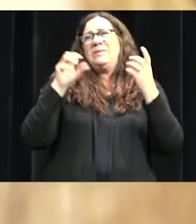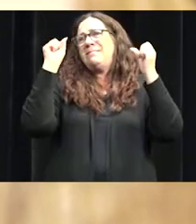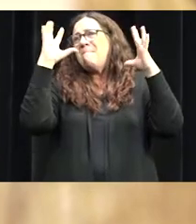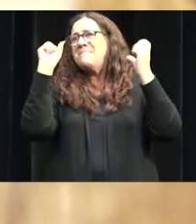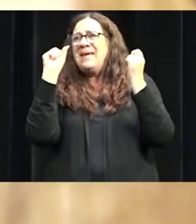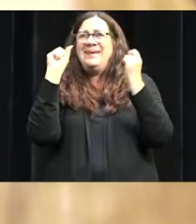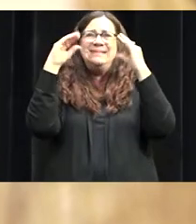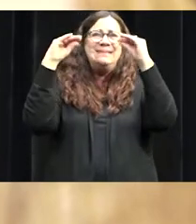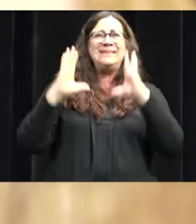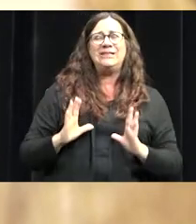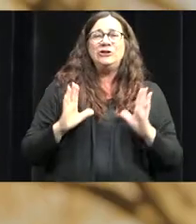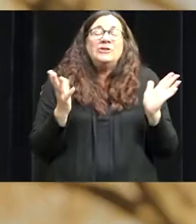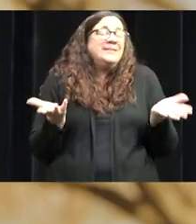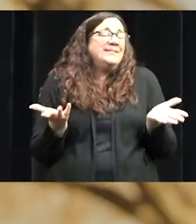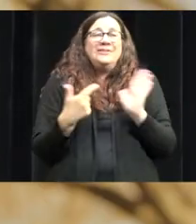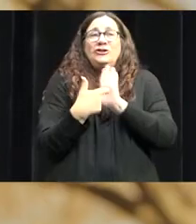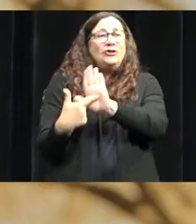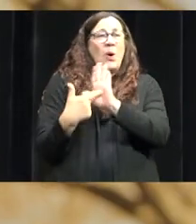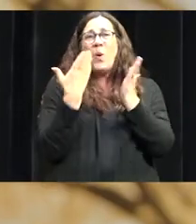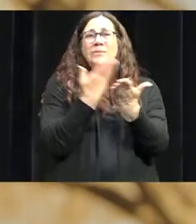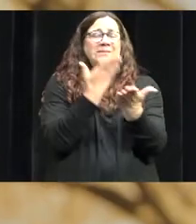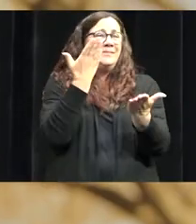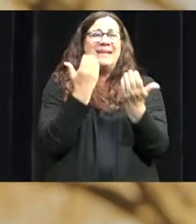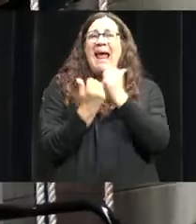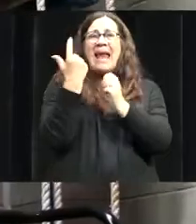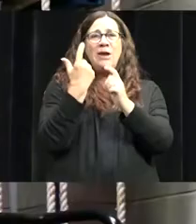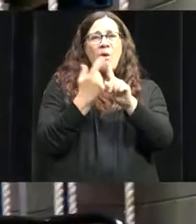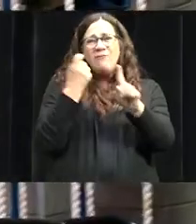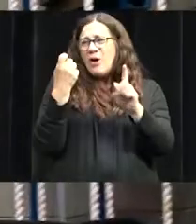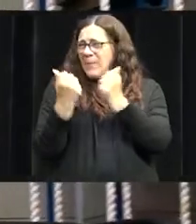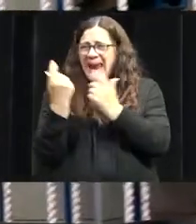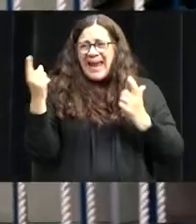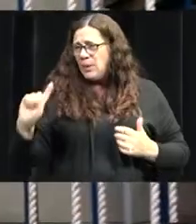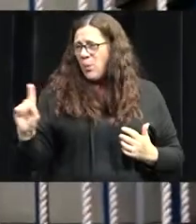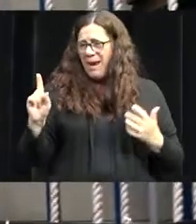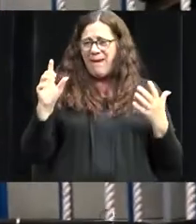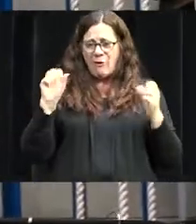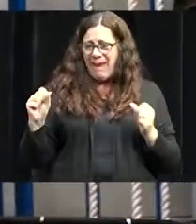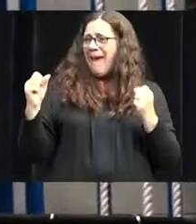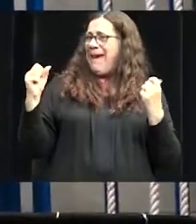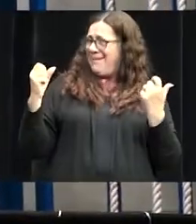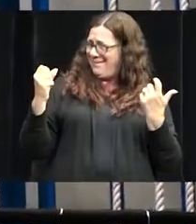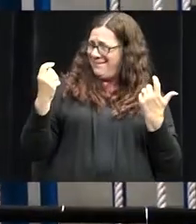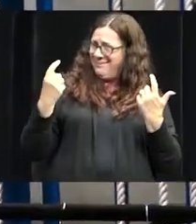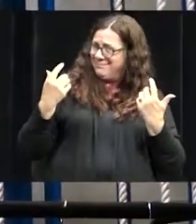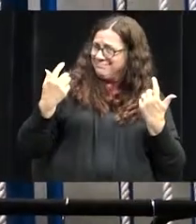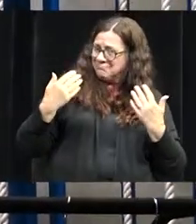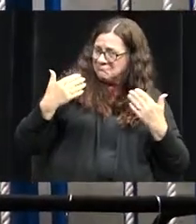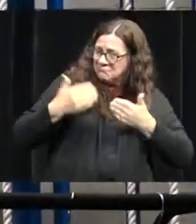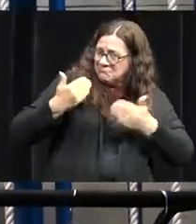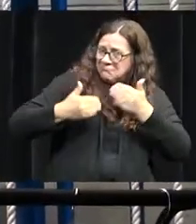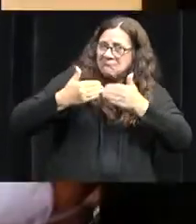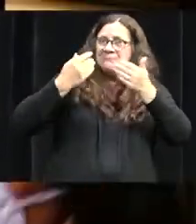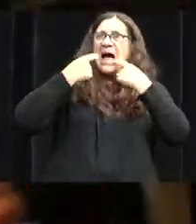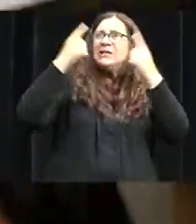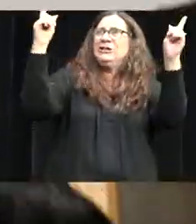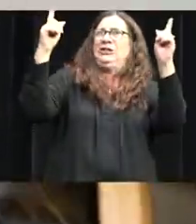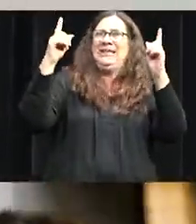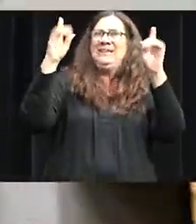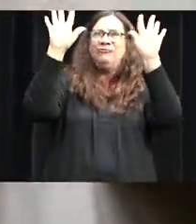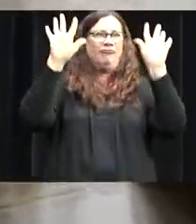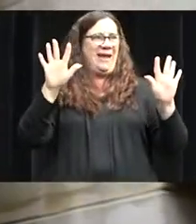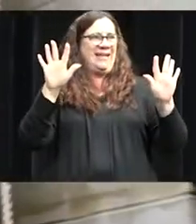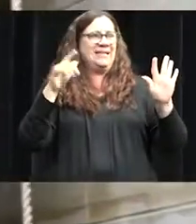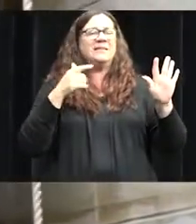anyone can come from anywhere and achieve greatness i came from a background with addiction and